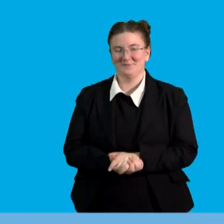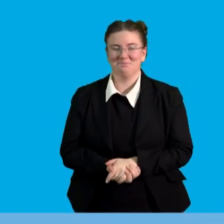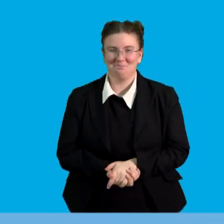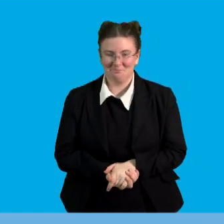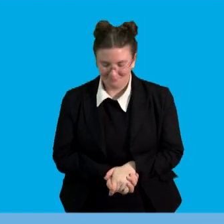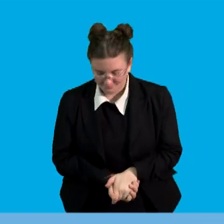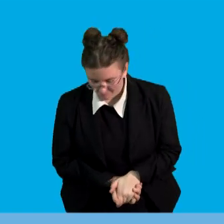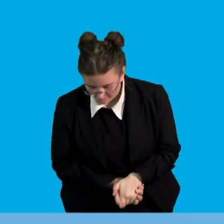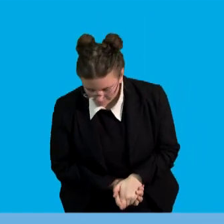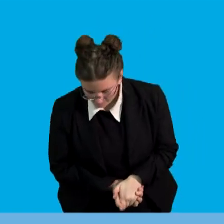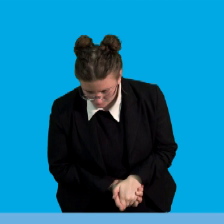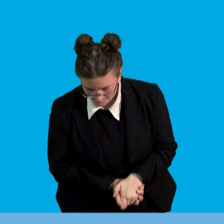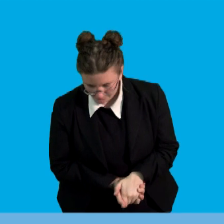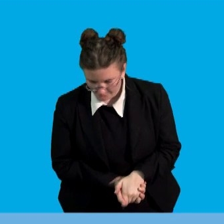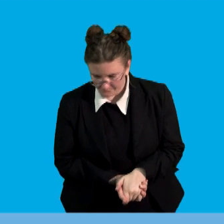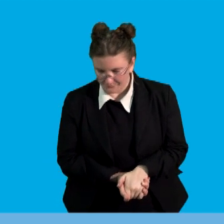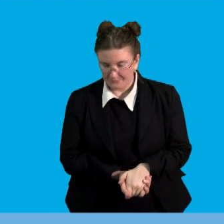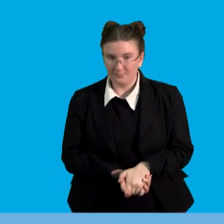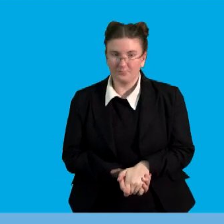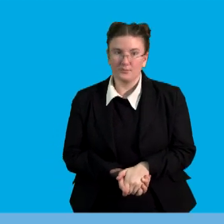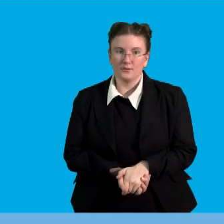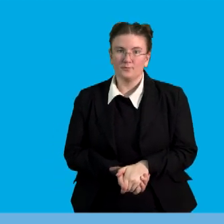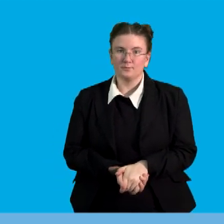a solid.